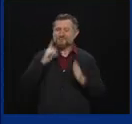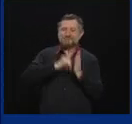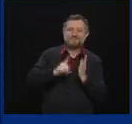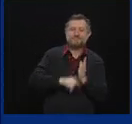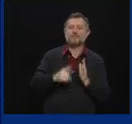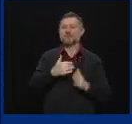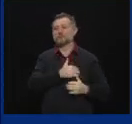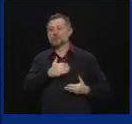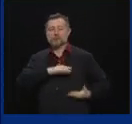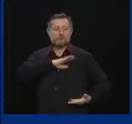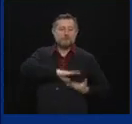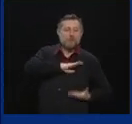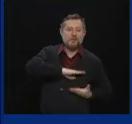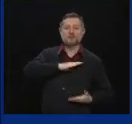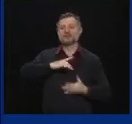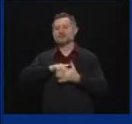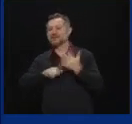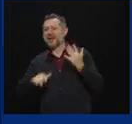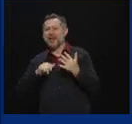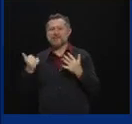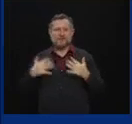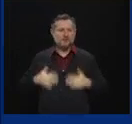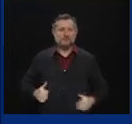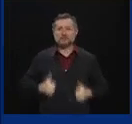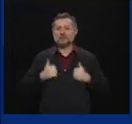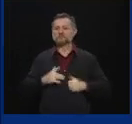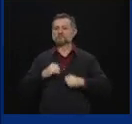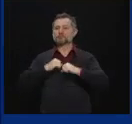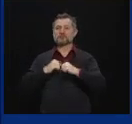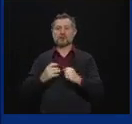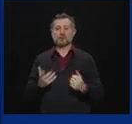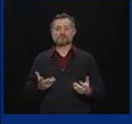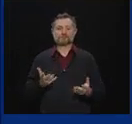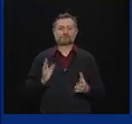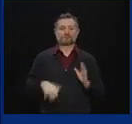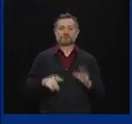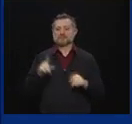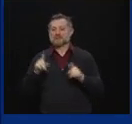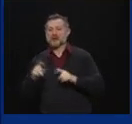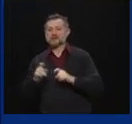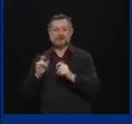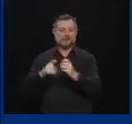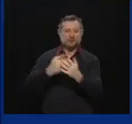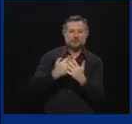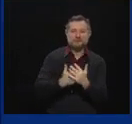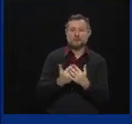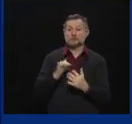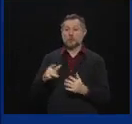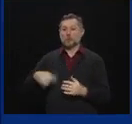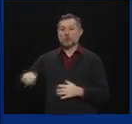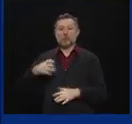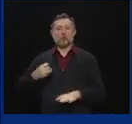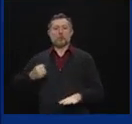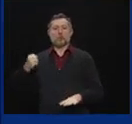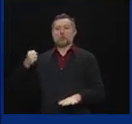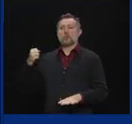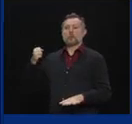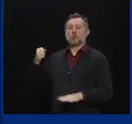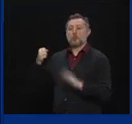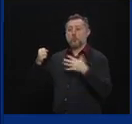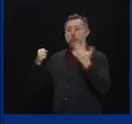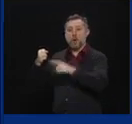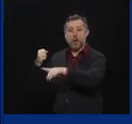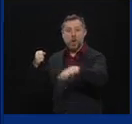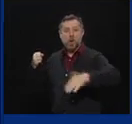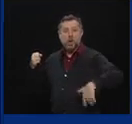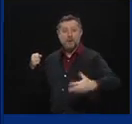other life-saving preventative measures and testing. All that went on hold. And as a result of that,